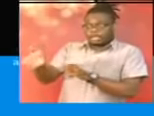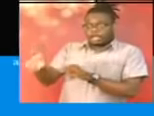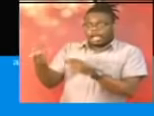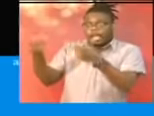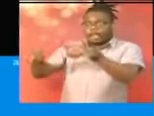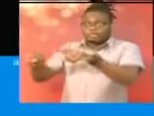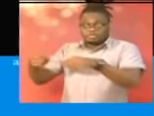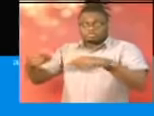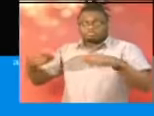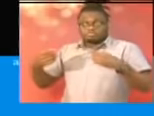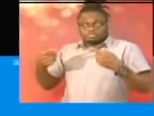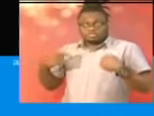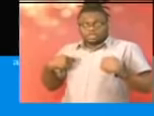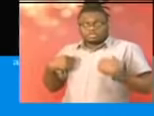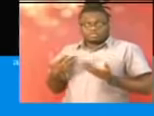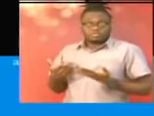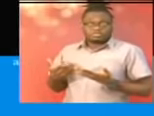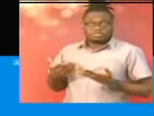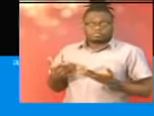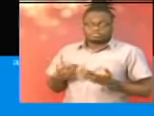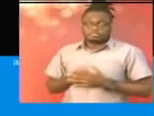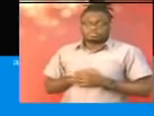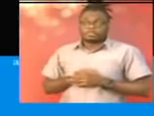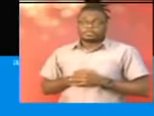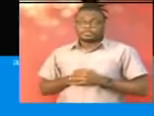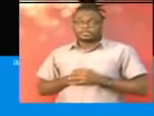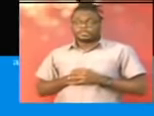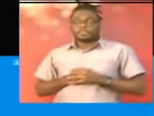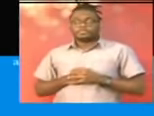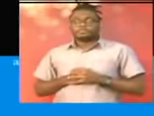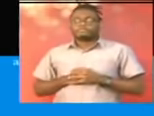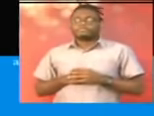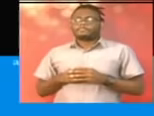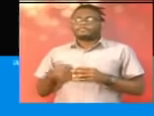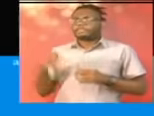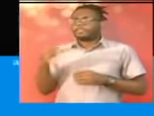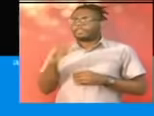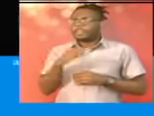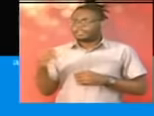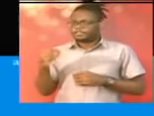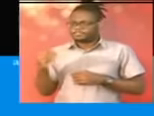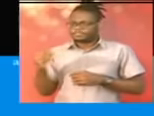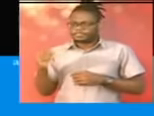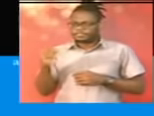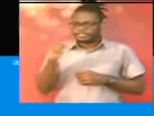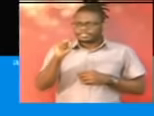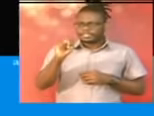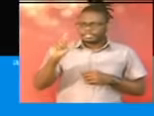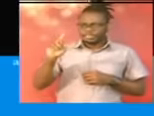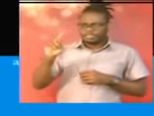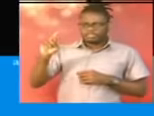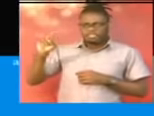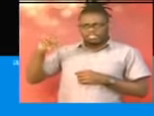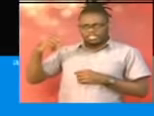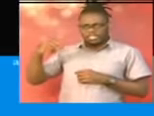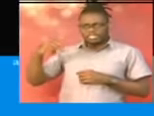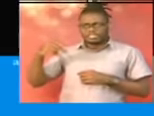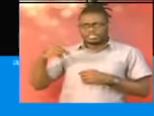first question. And secondly, I wanted to ask Mr. Khan. Mr. Khan, some persons who have